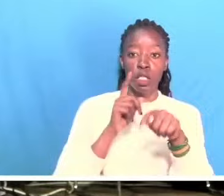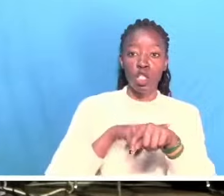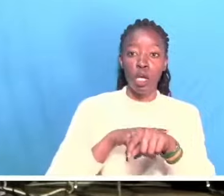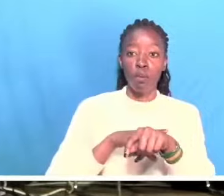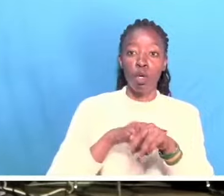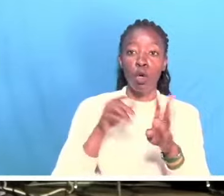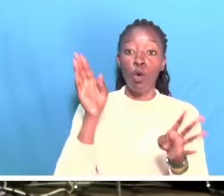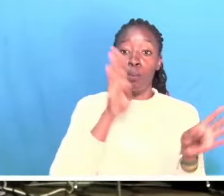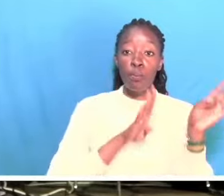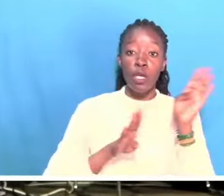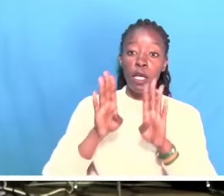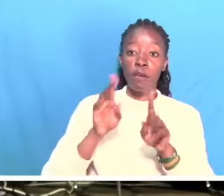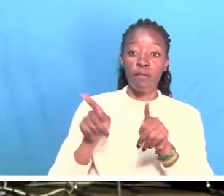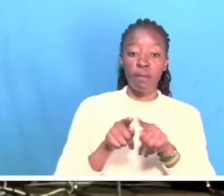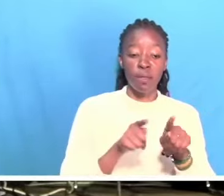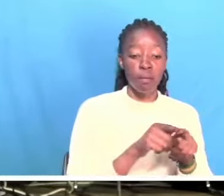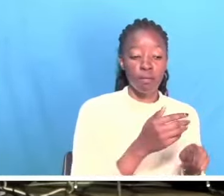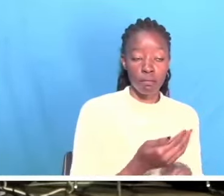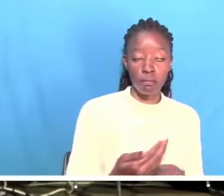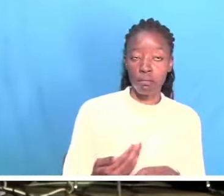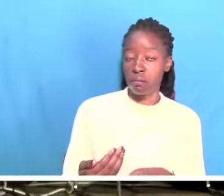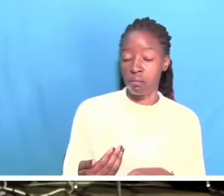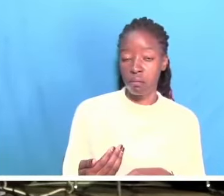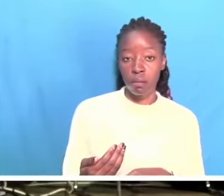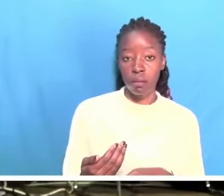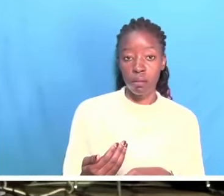How can you be circumcised and you are eating githeri from your pocket